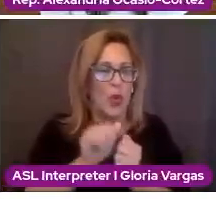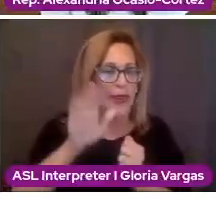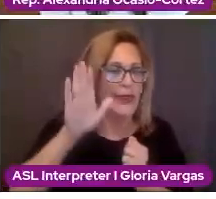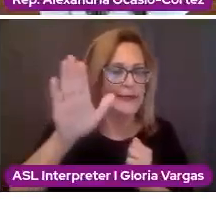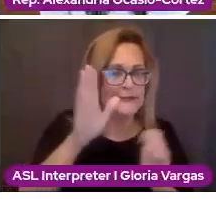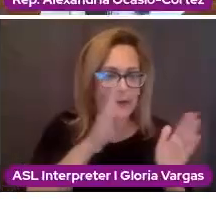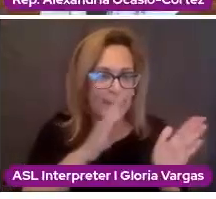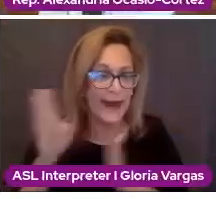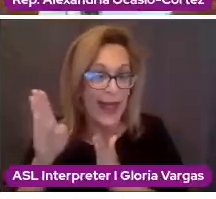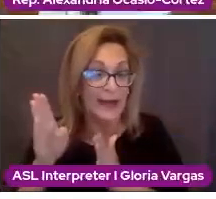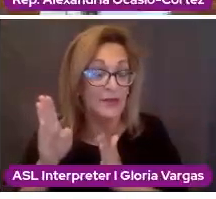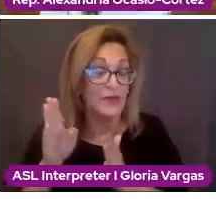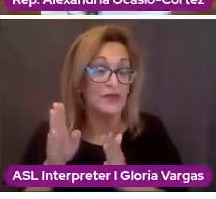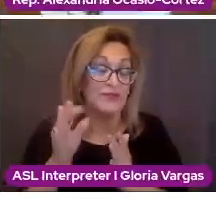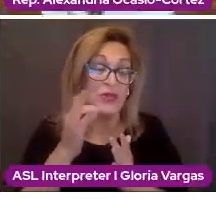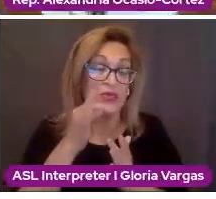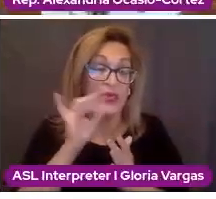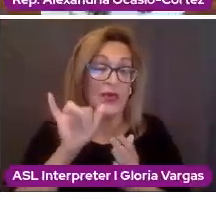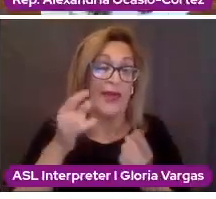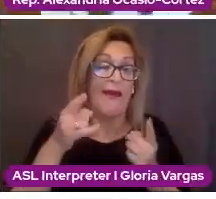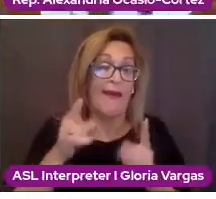that happening.